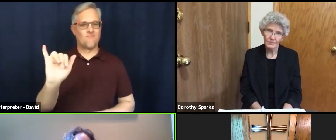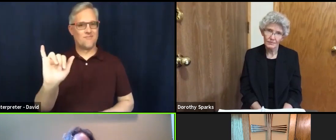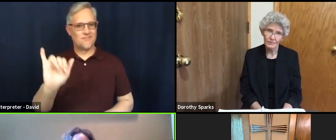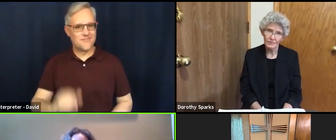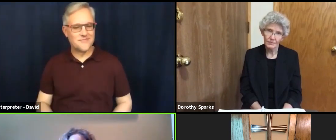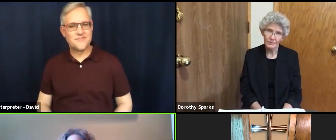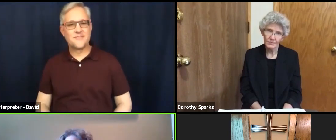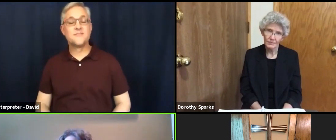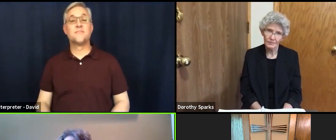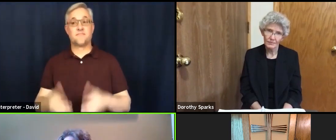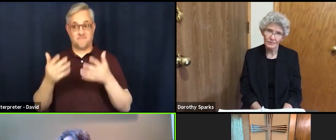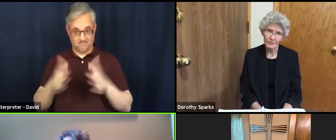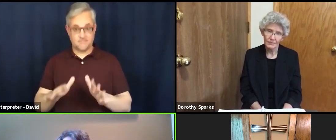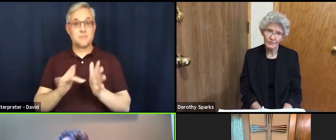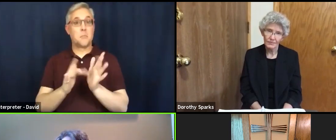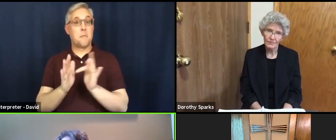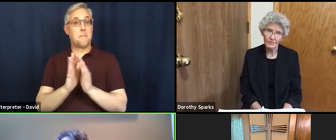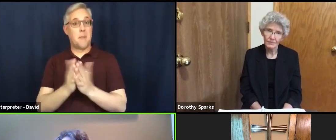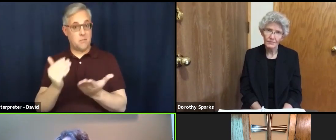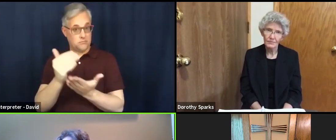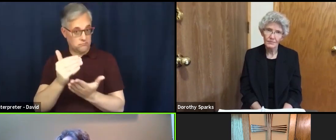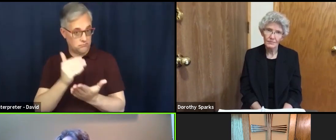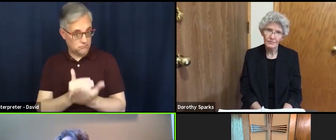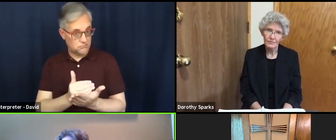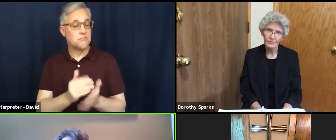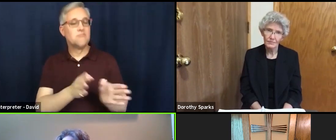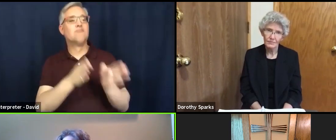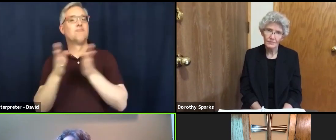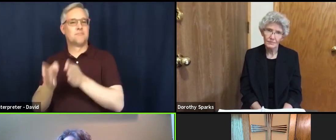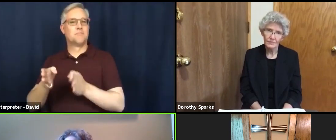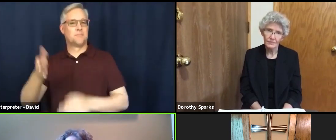have the sermon after the Bible lesson.